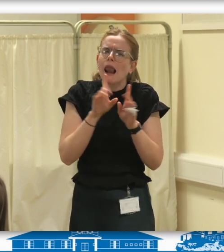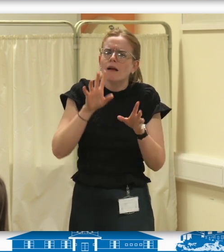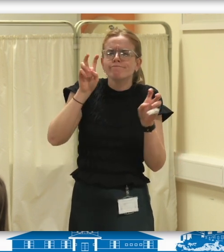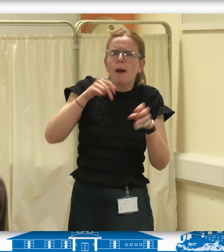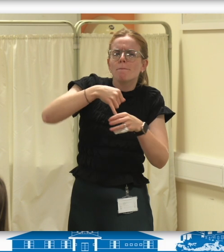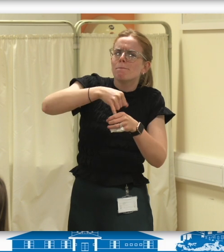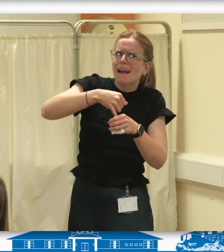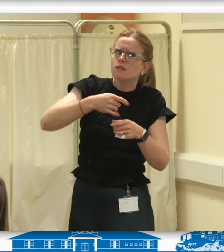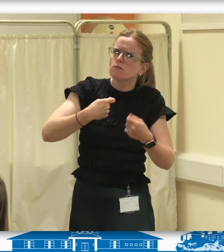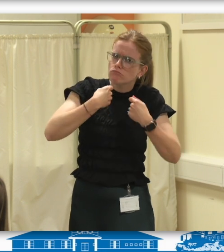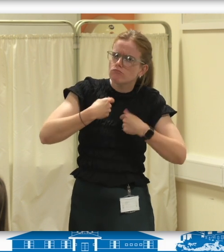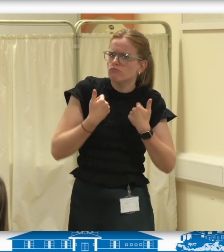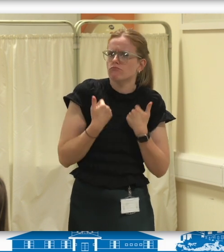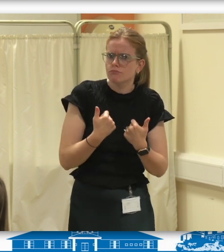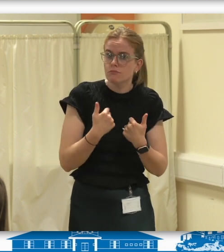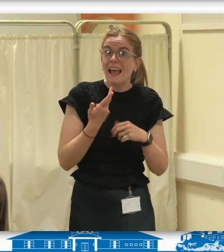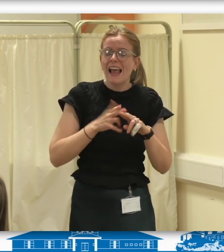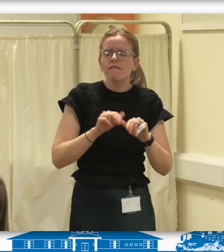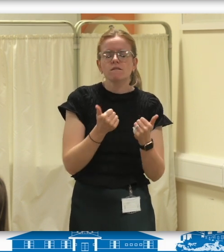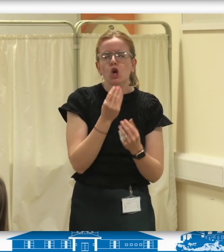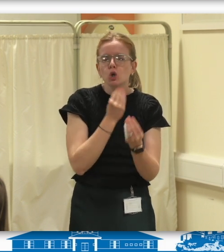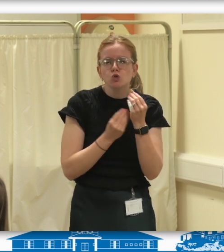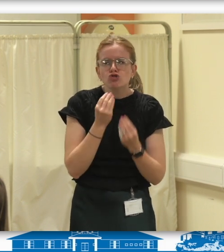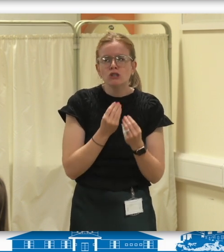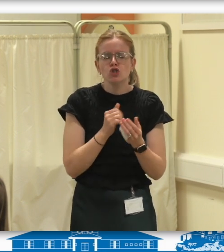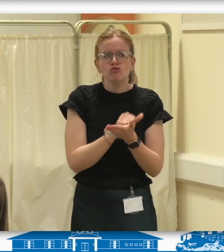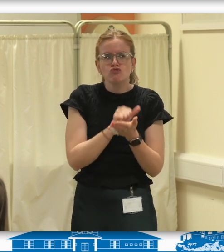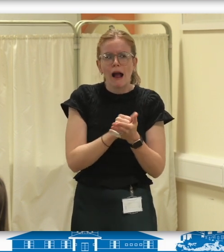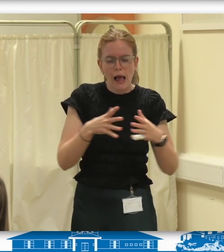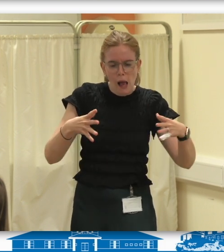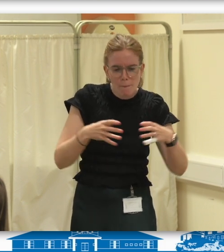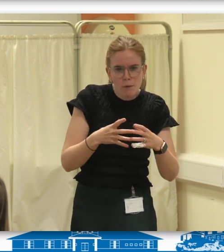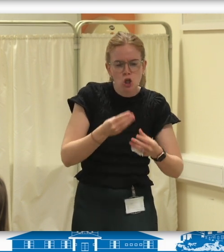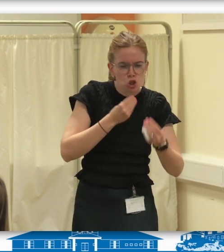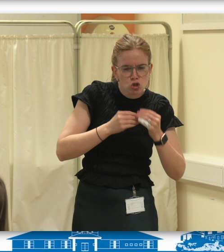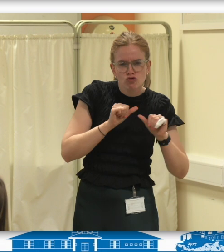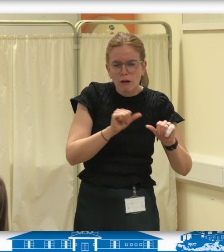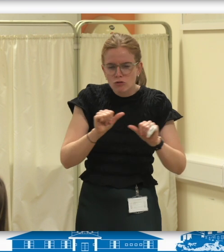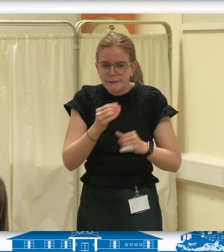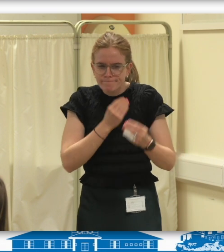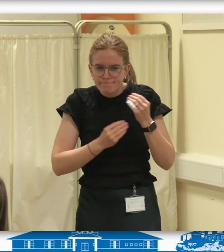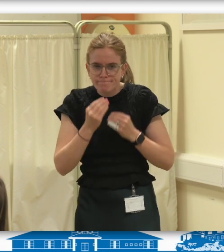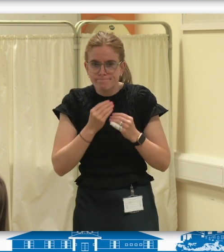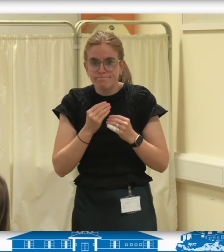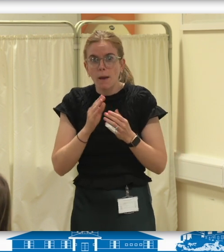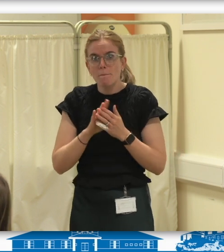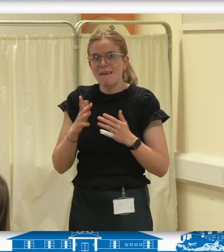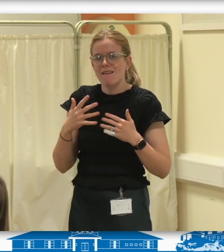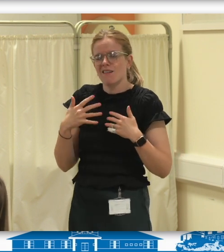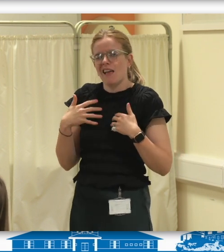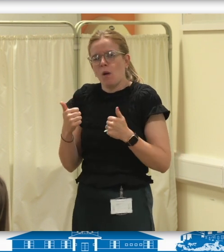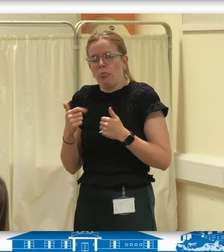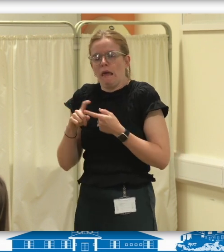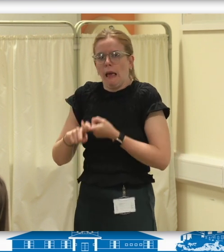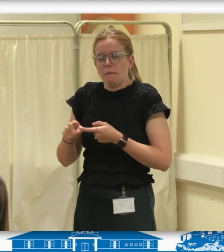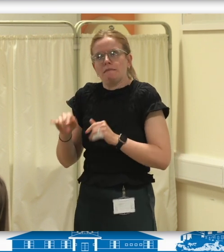and feed our bodies well if it's nutritious and in the right quantities can help to eliminate some unhealthy habits that we've picked up.